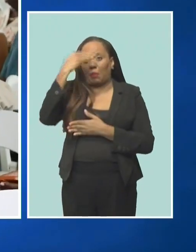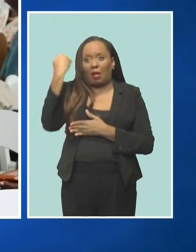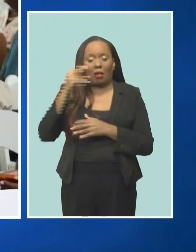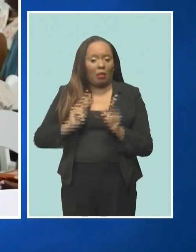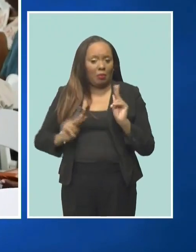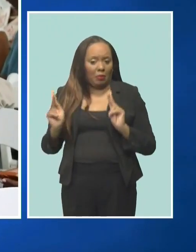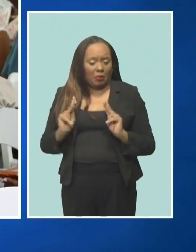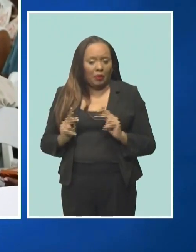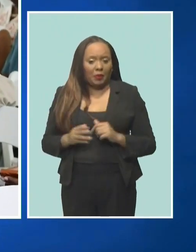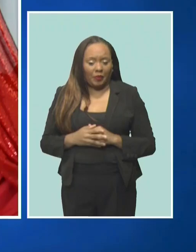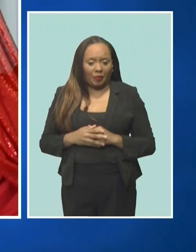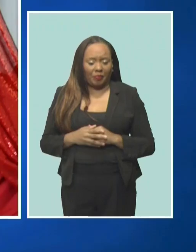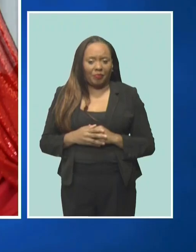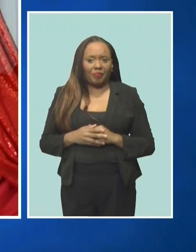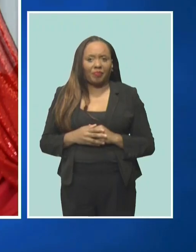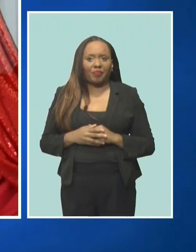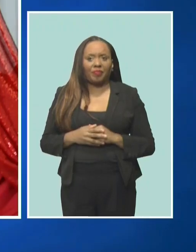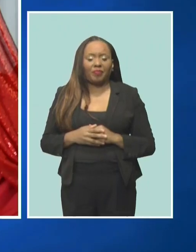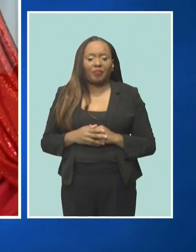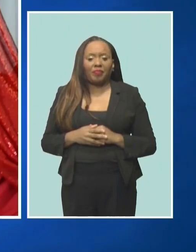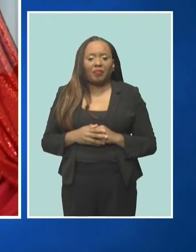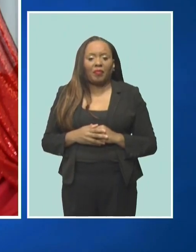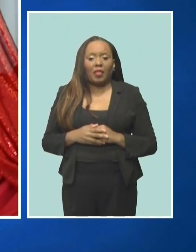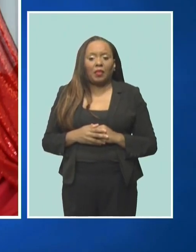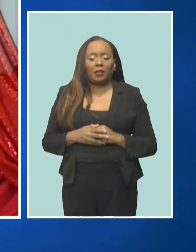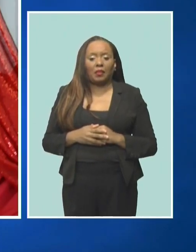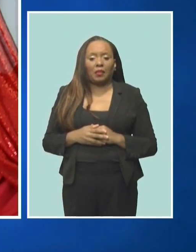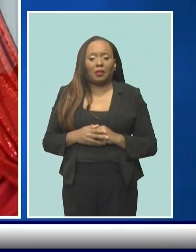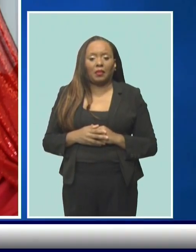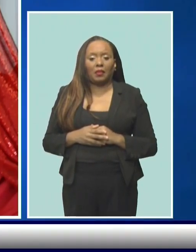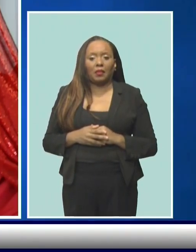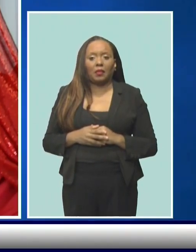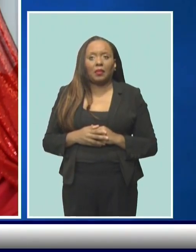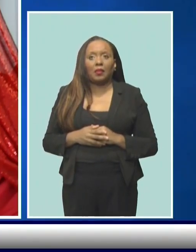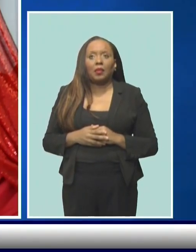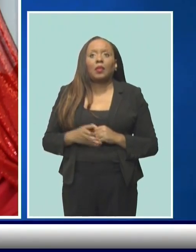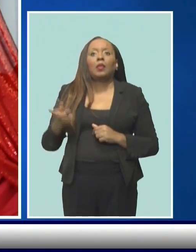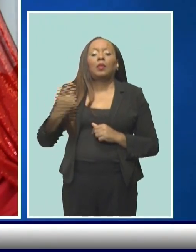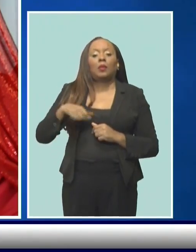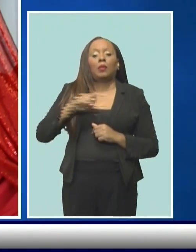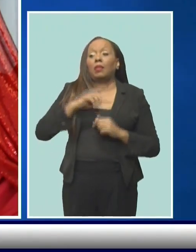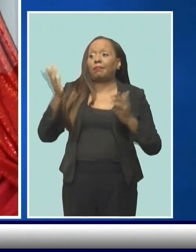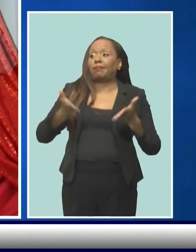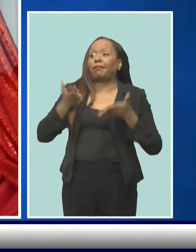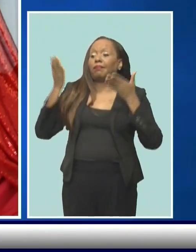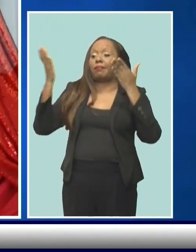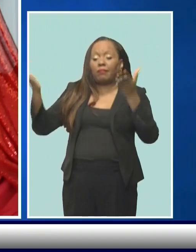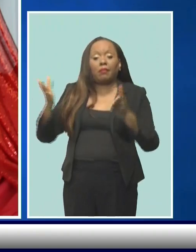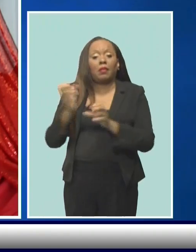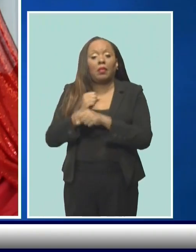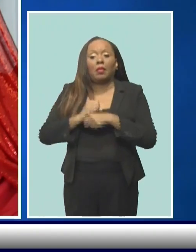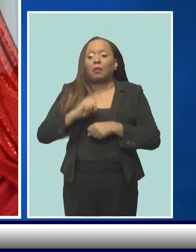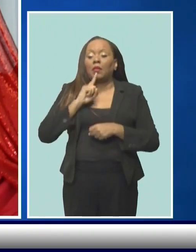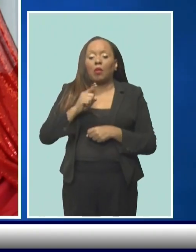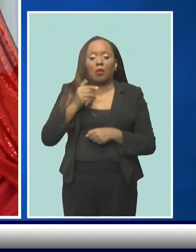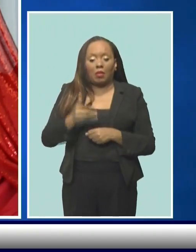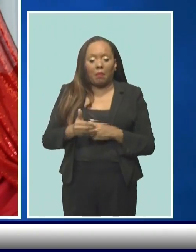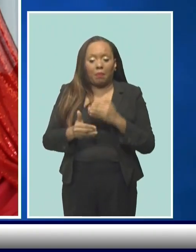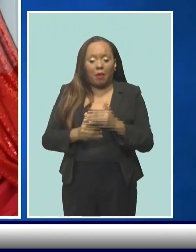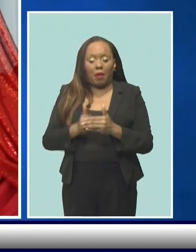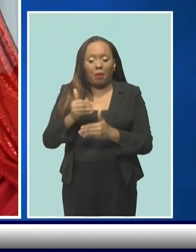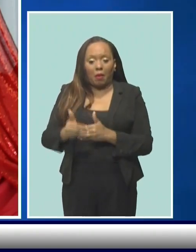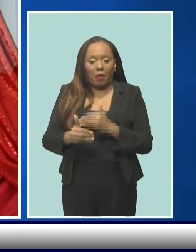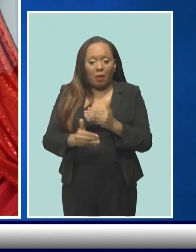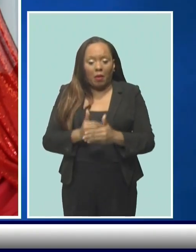wider Caribbean. We commit ourselves publicly to taking steps to